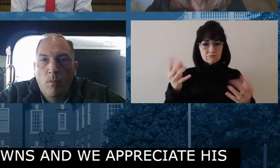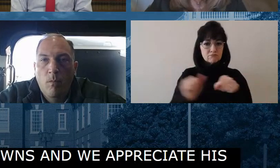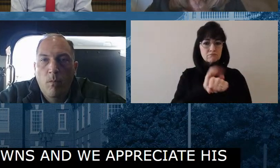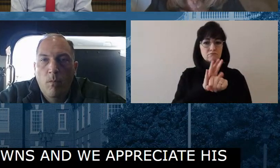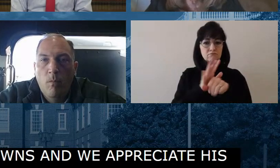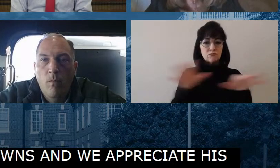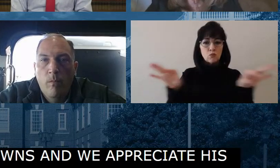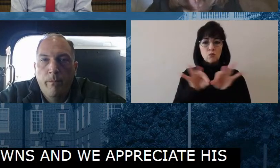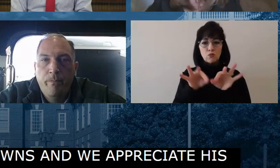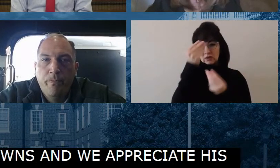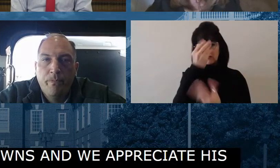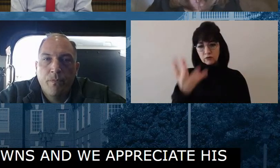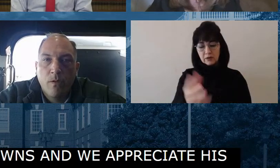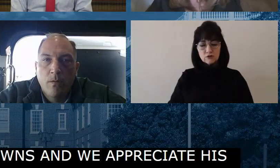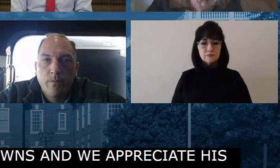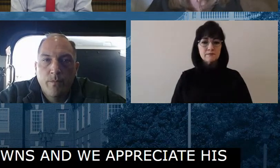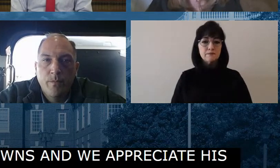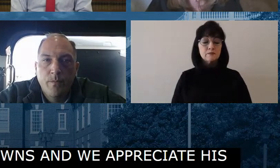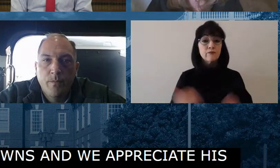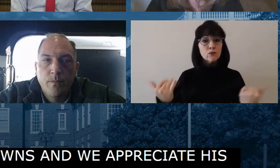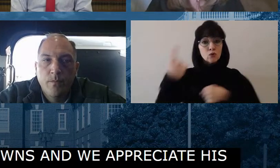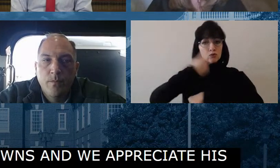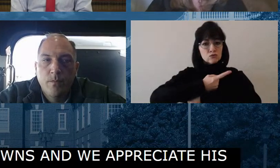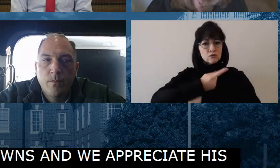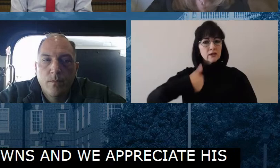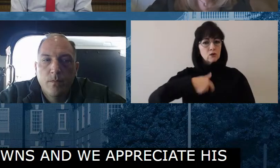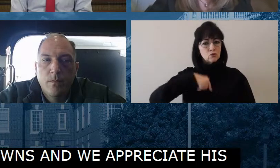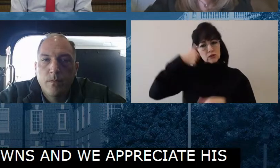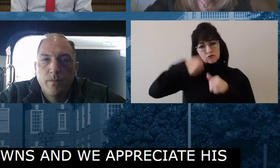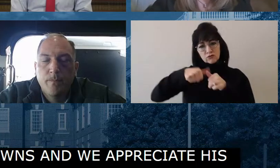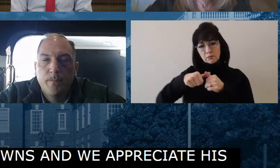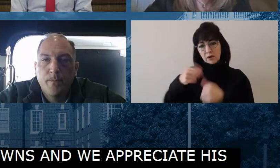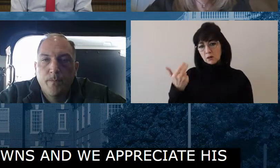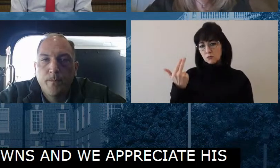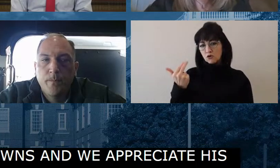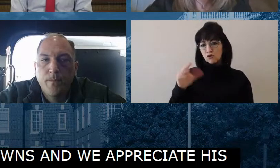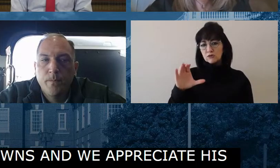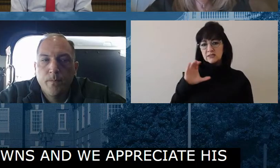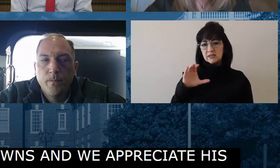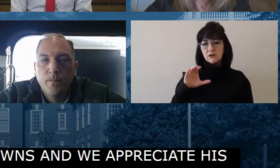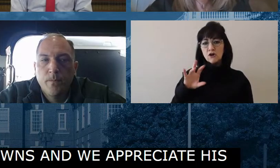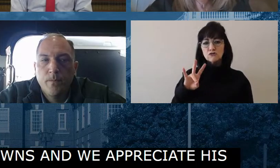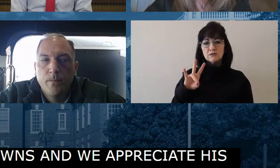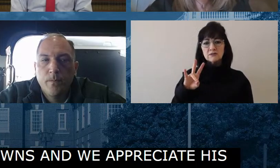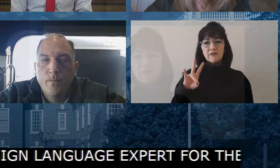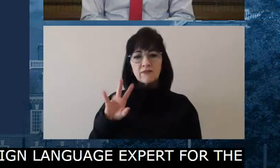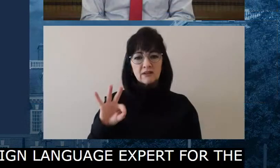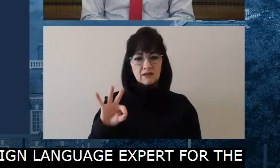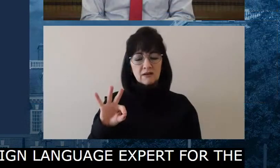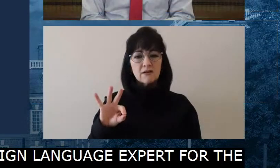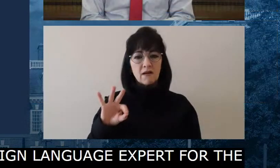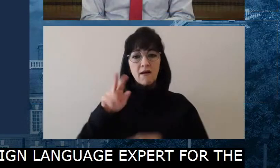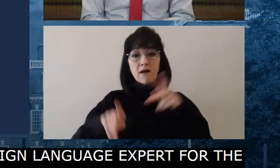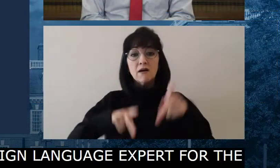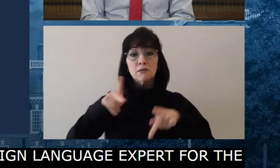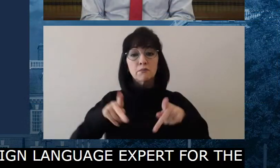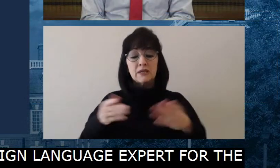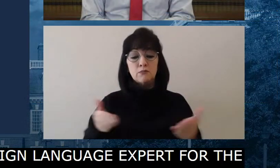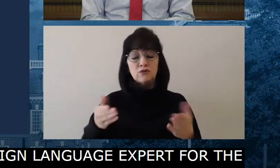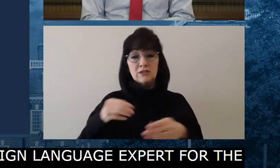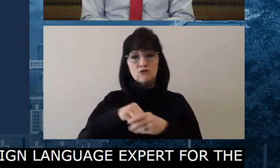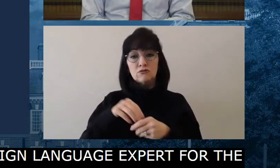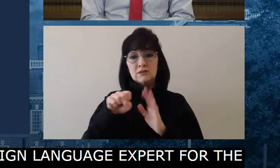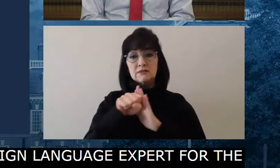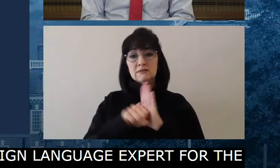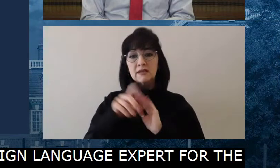we're remembering the 1,379 Delawareans who've passed from